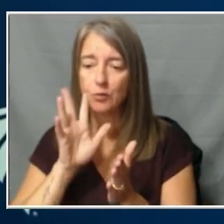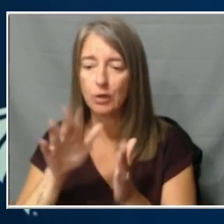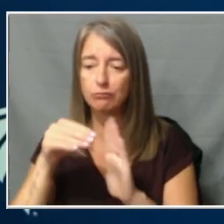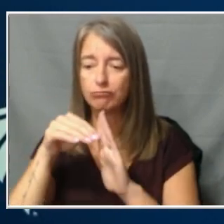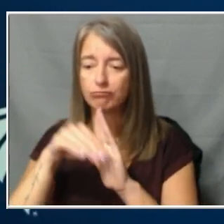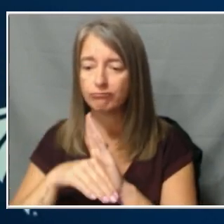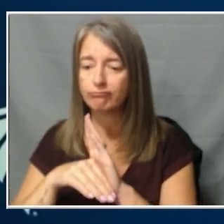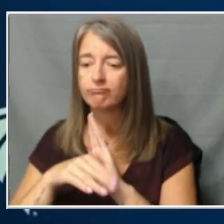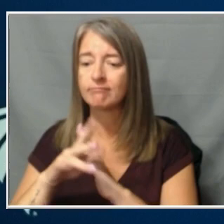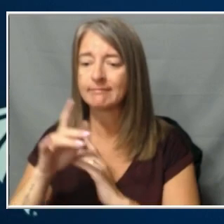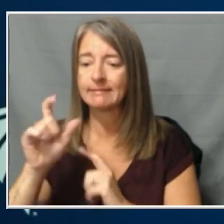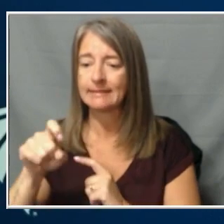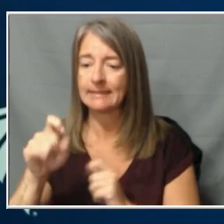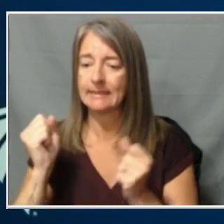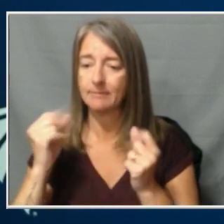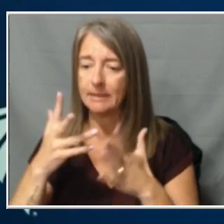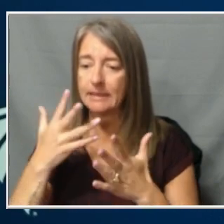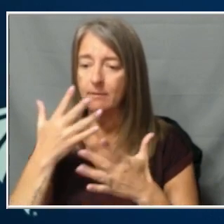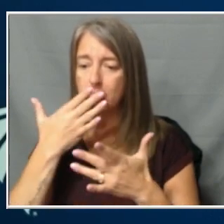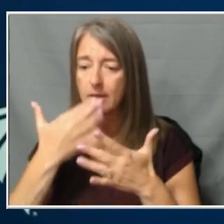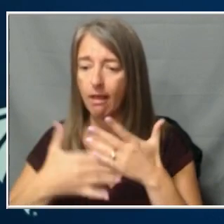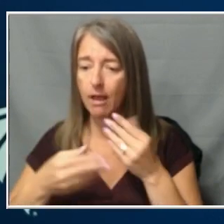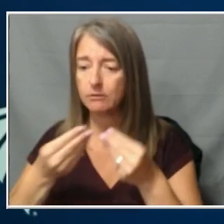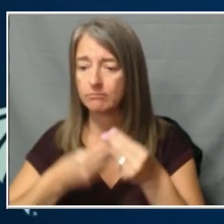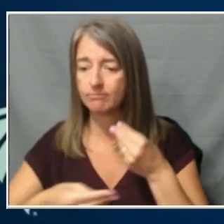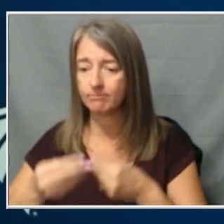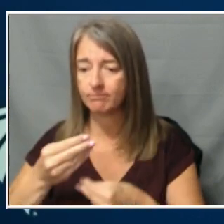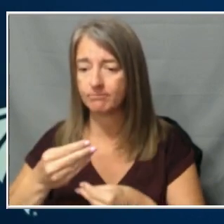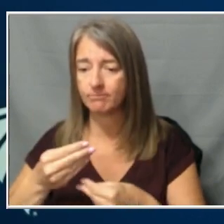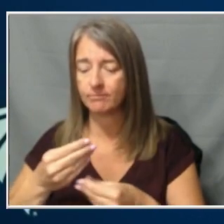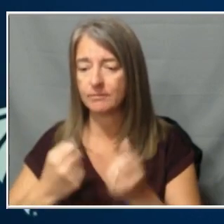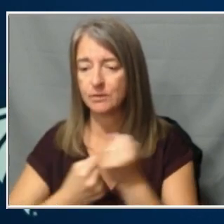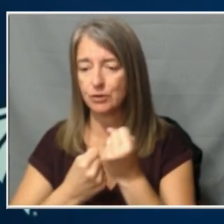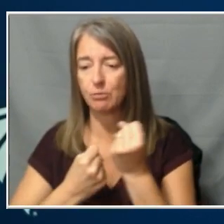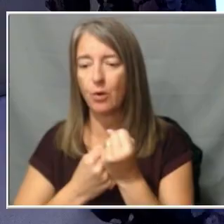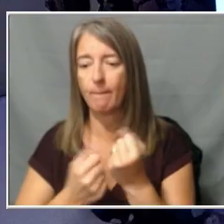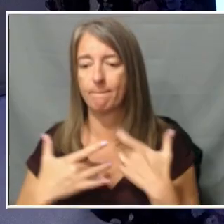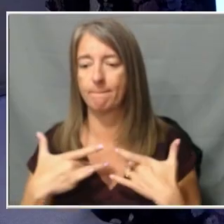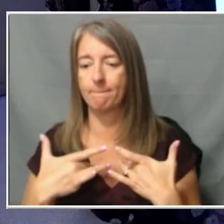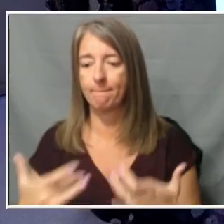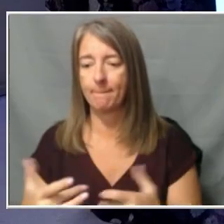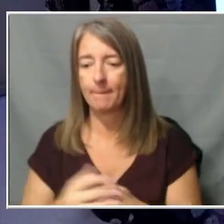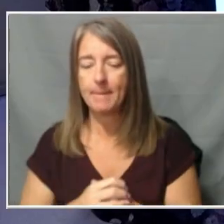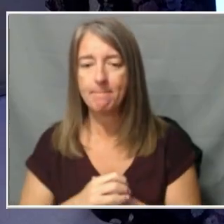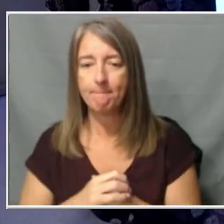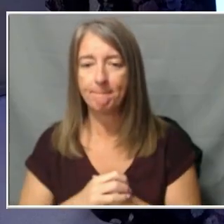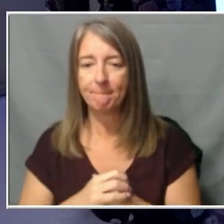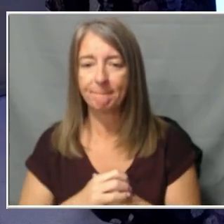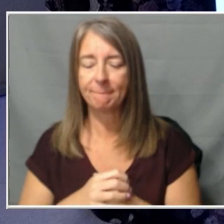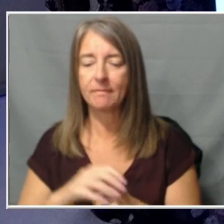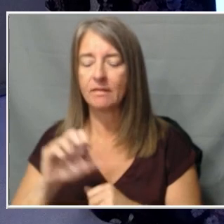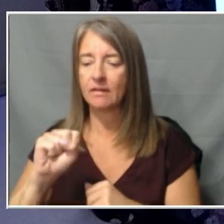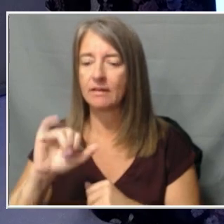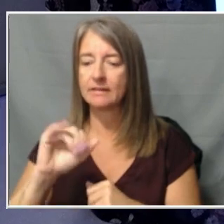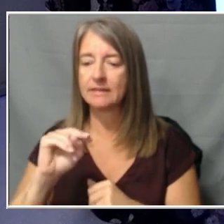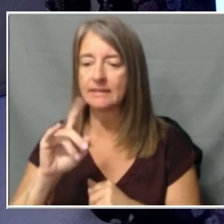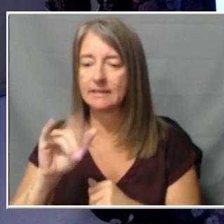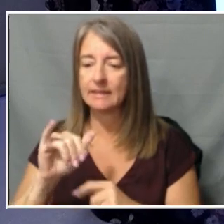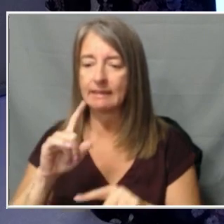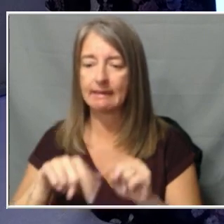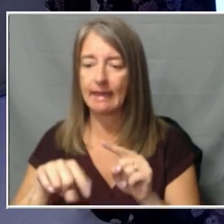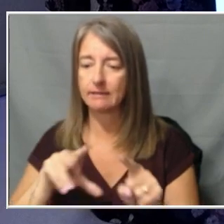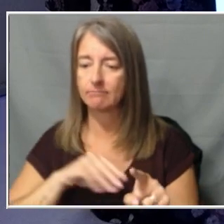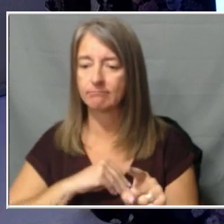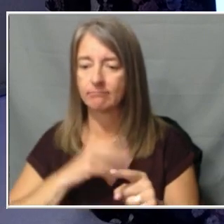need many transfusion, blood and platelet transfusion support to get through all this. So will you ever, so if Sydney can't take blood, are you ever going to run